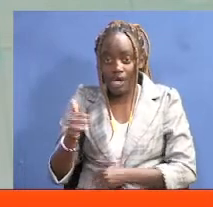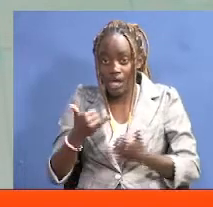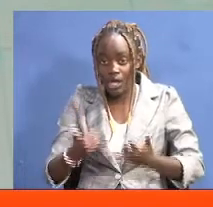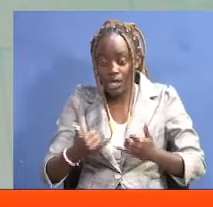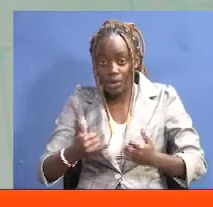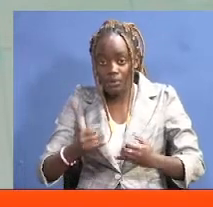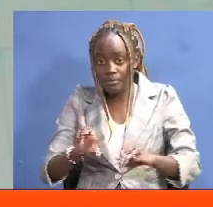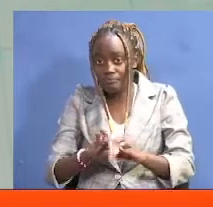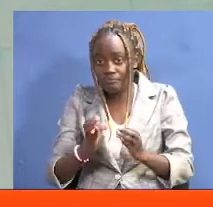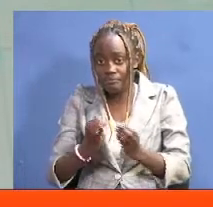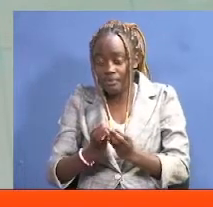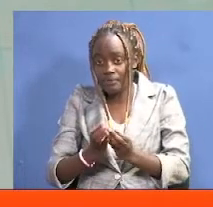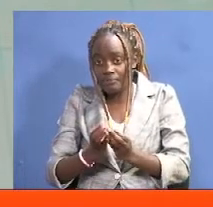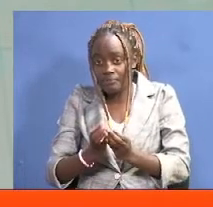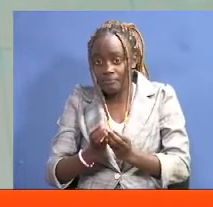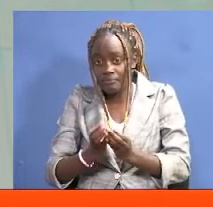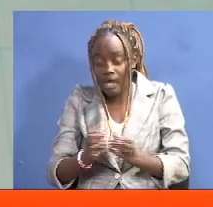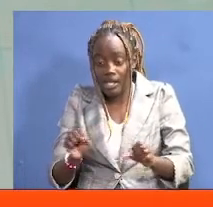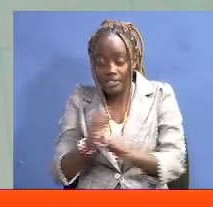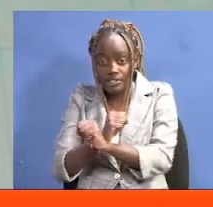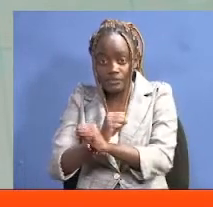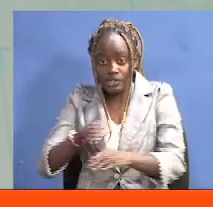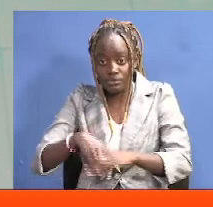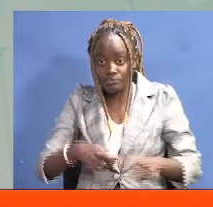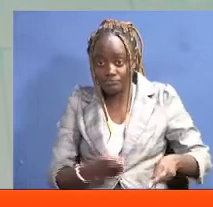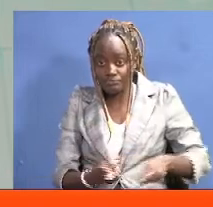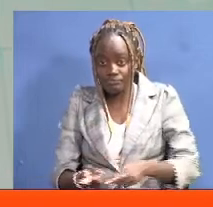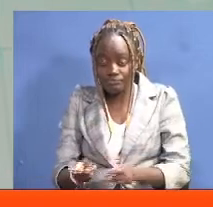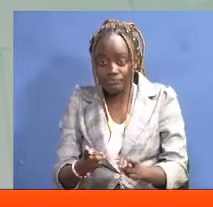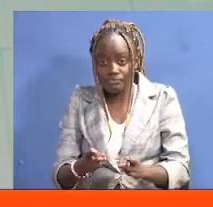campaign to create awareness of road safety measures among road users and border